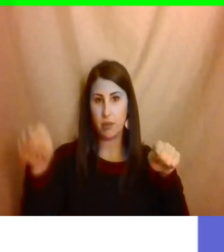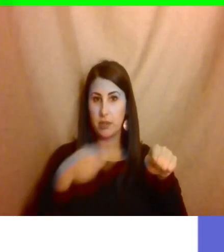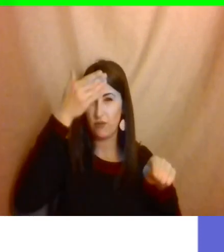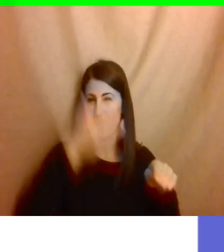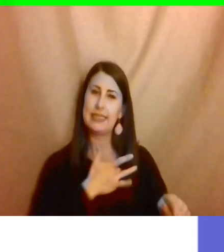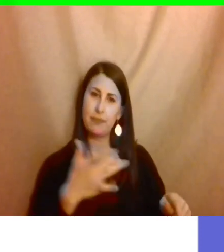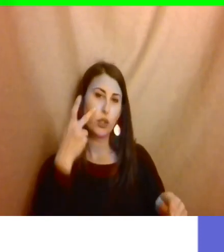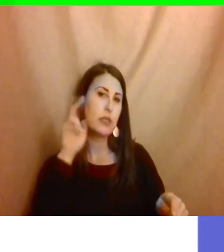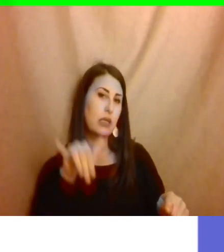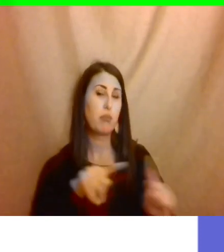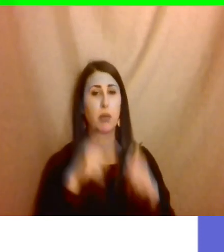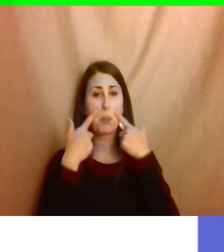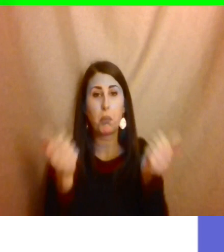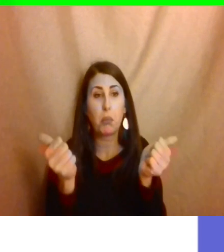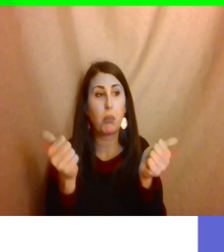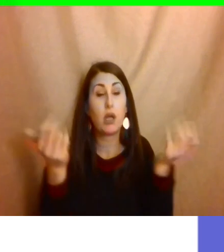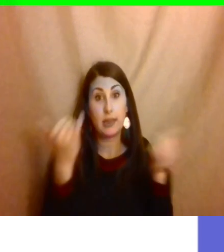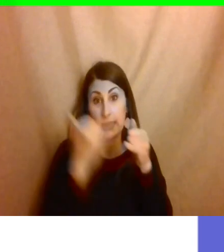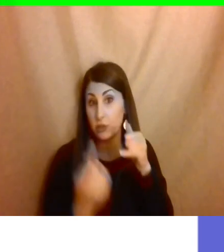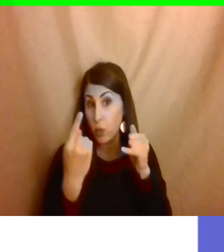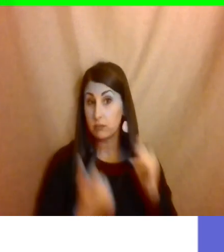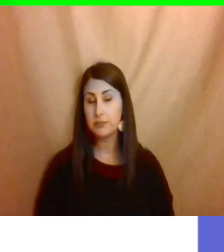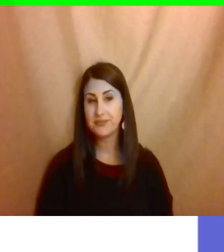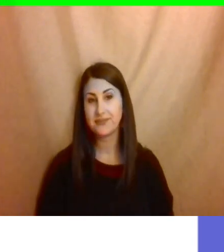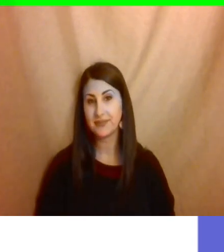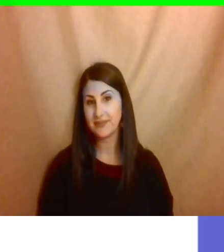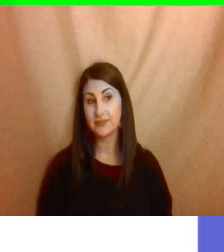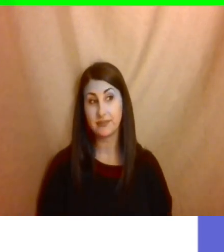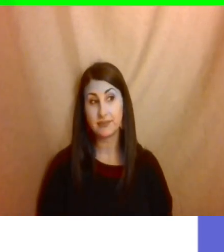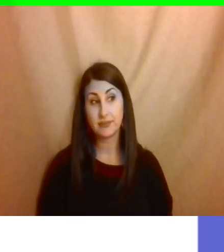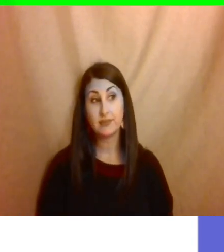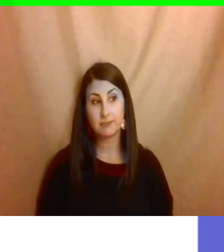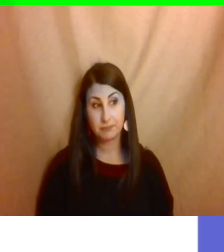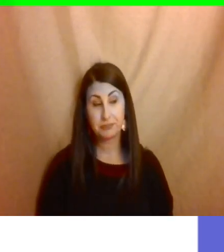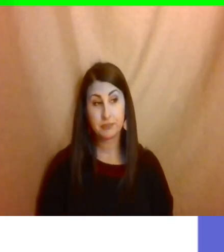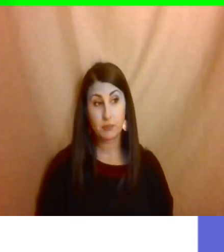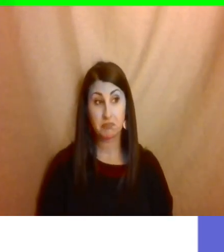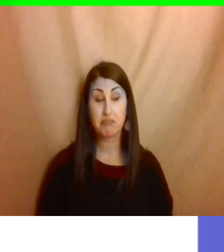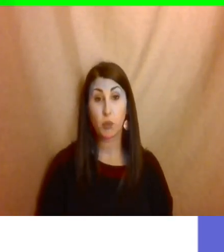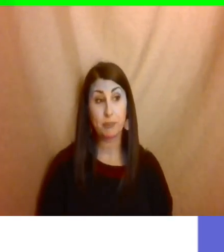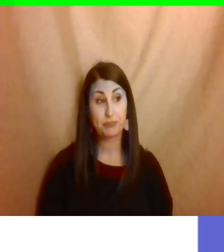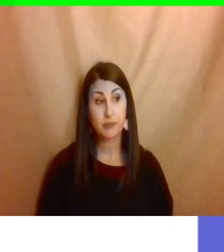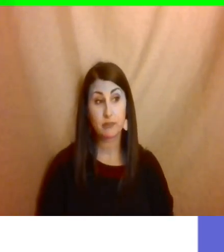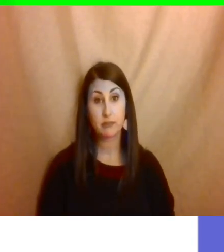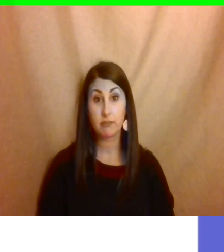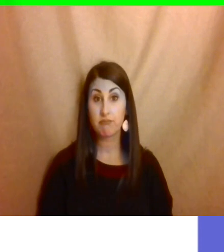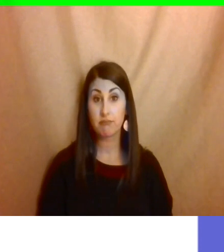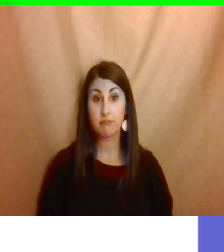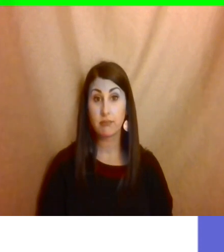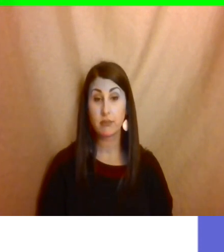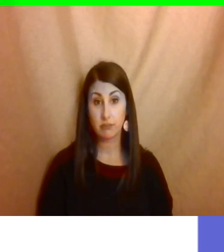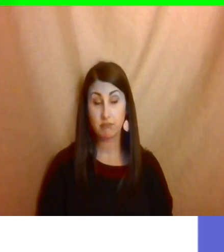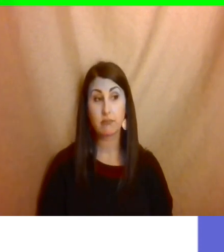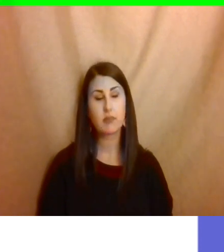There we go. All right. So just keep practicing it. All right, next slide.